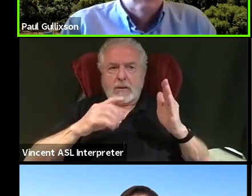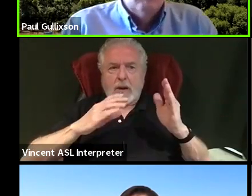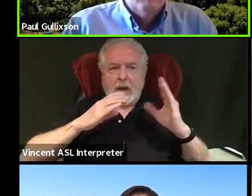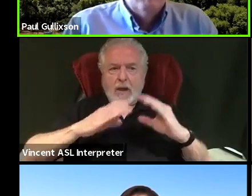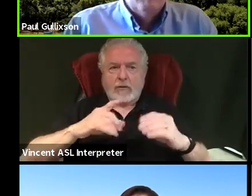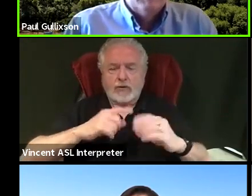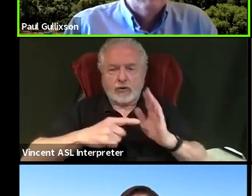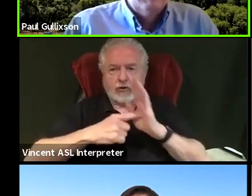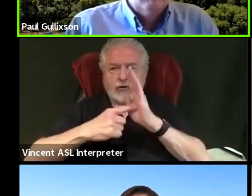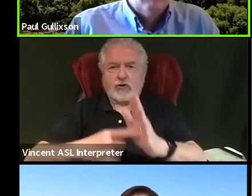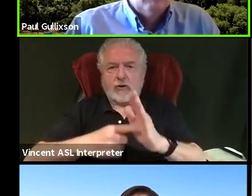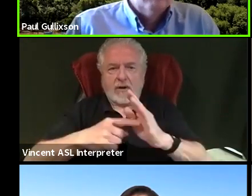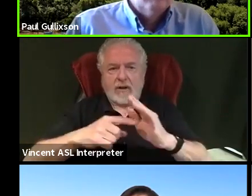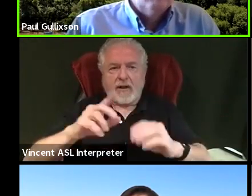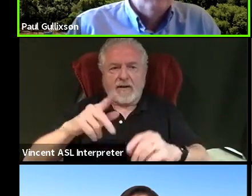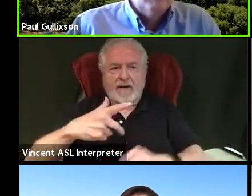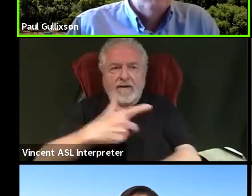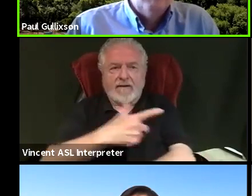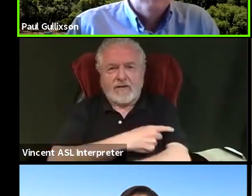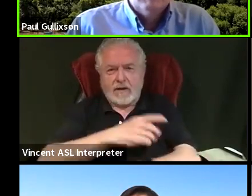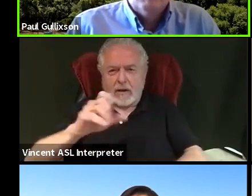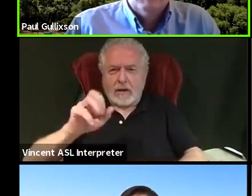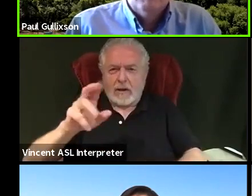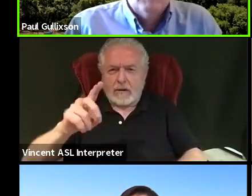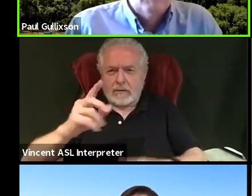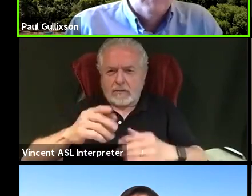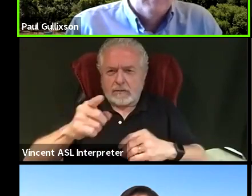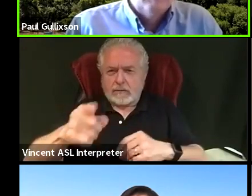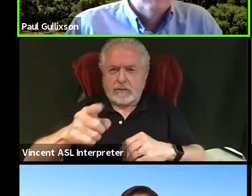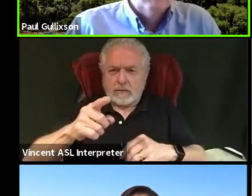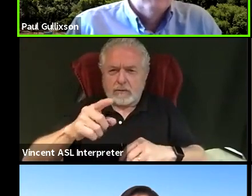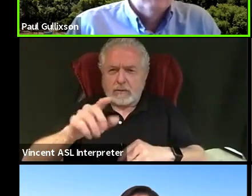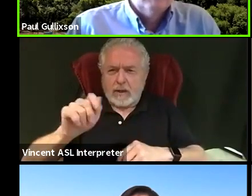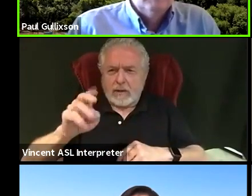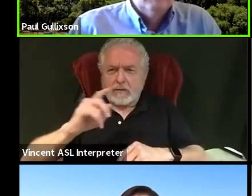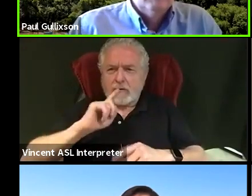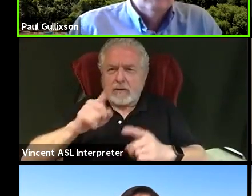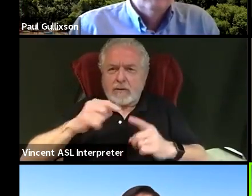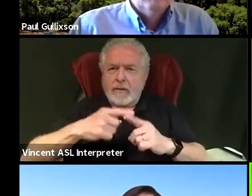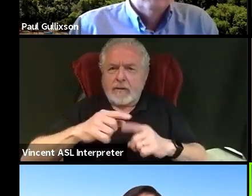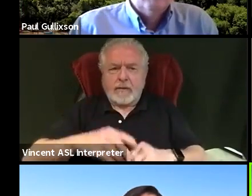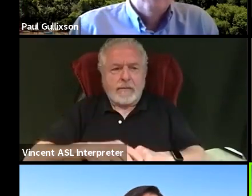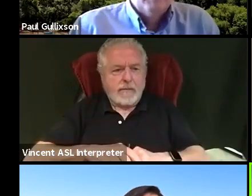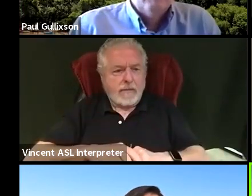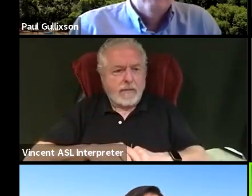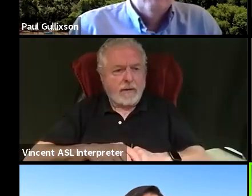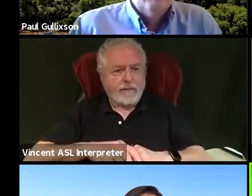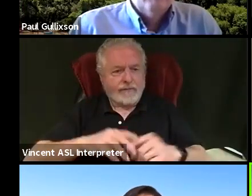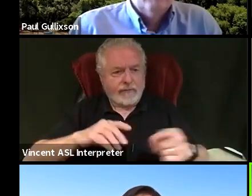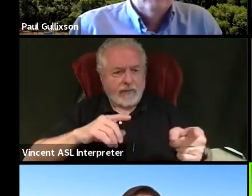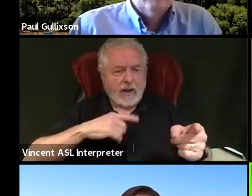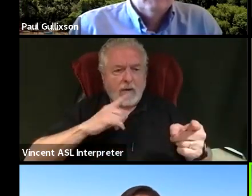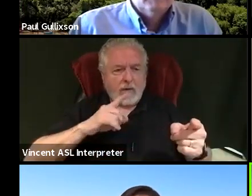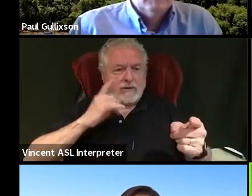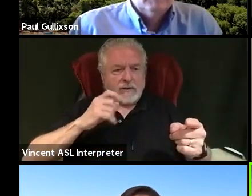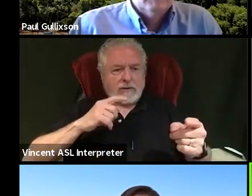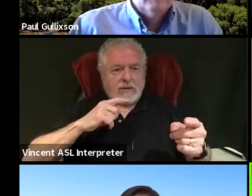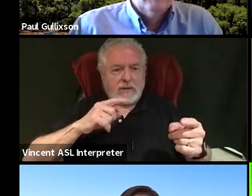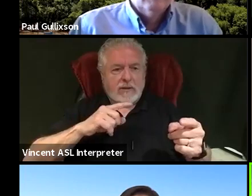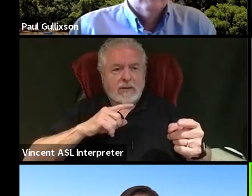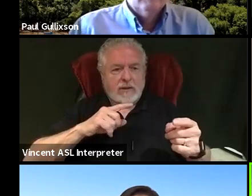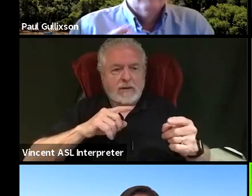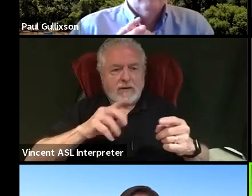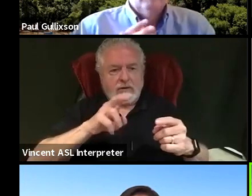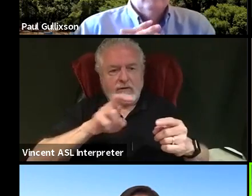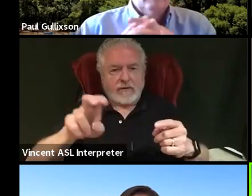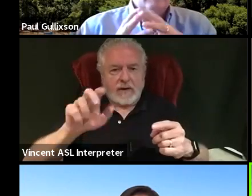customers to show a vaccine card? Dr. Mace, maybe that's something for you and Adam to address. Yeah, I was just gonna actually defer